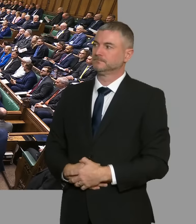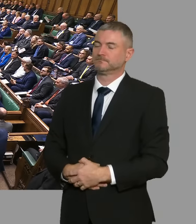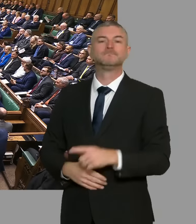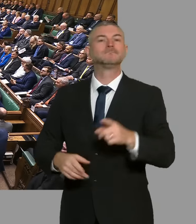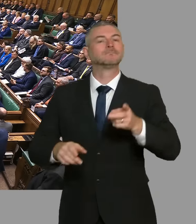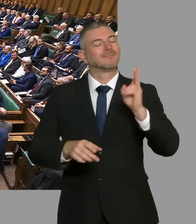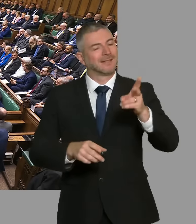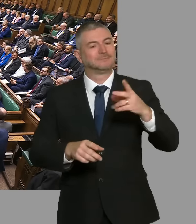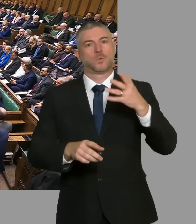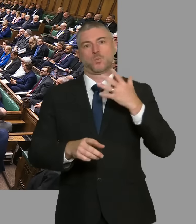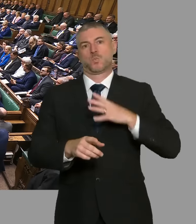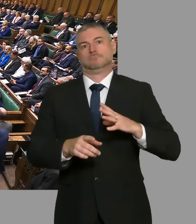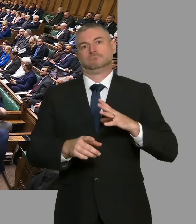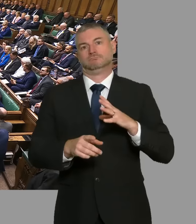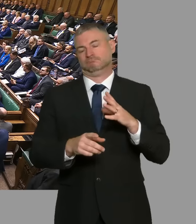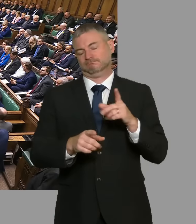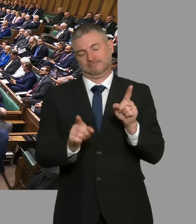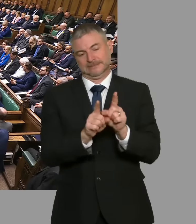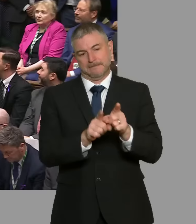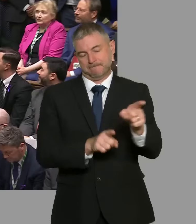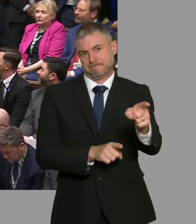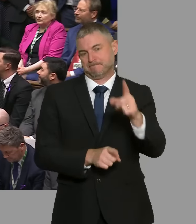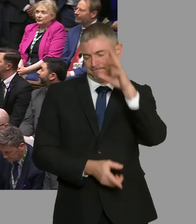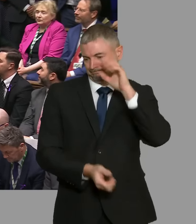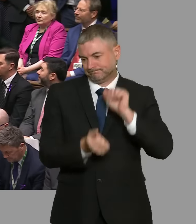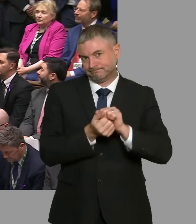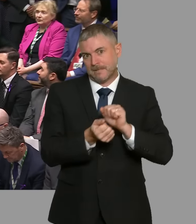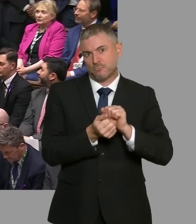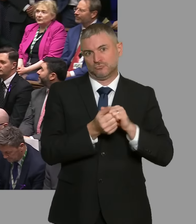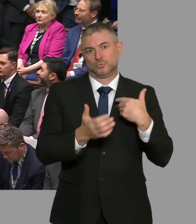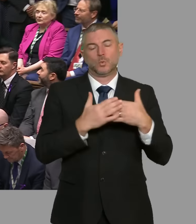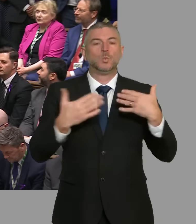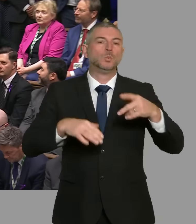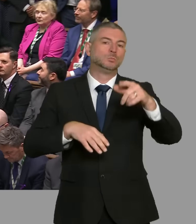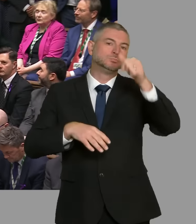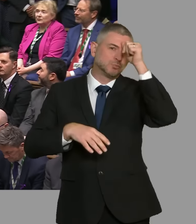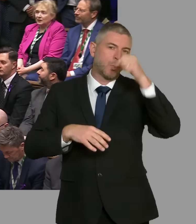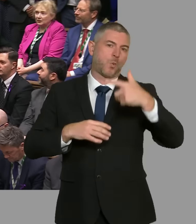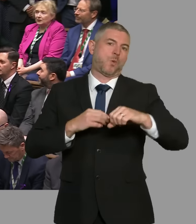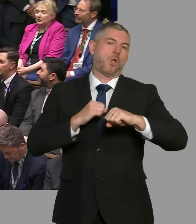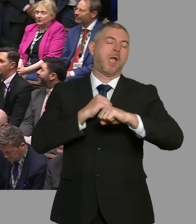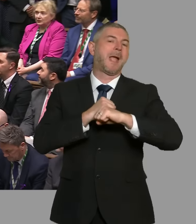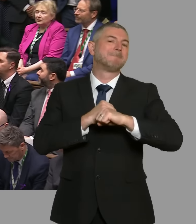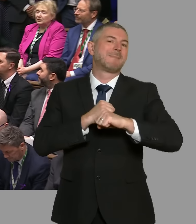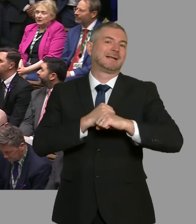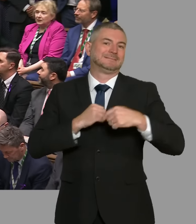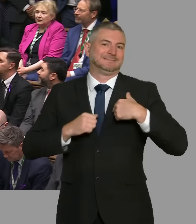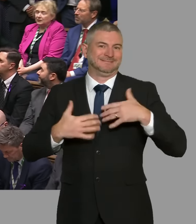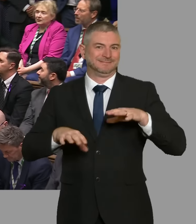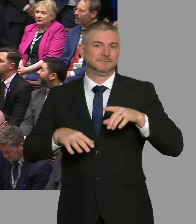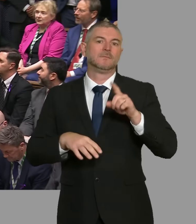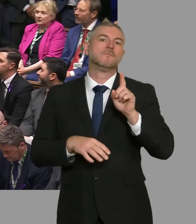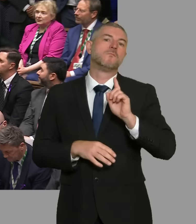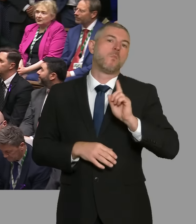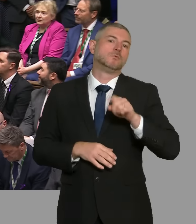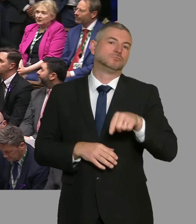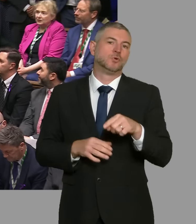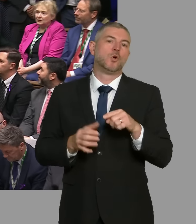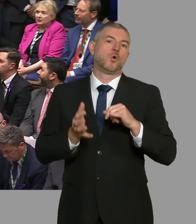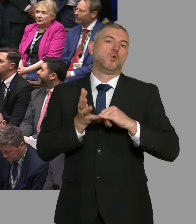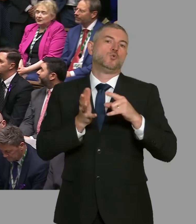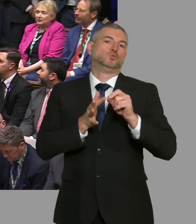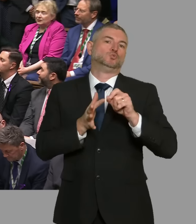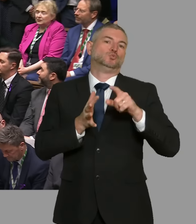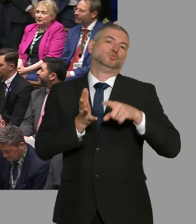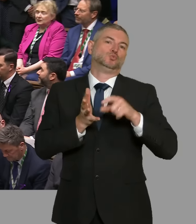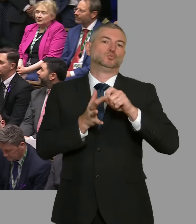of the campaign run by the trustees of the British Coal Staff Superannuation Scheme, which is campaigning to return